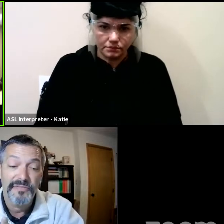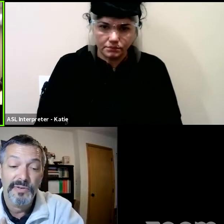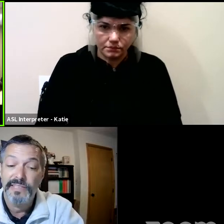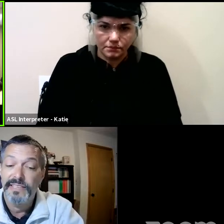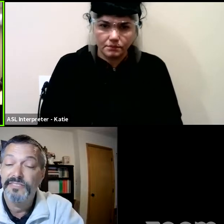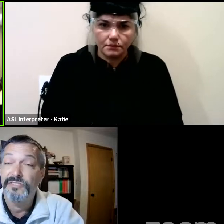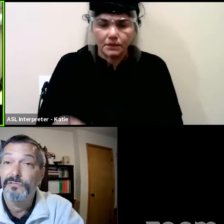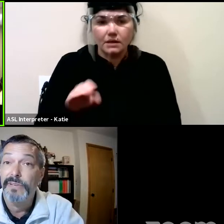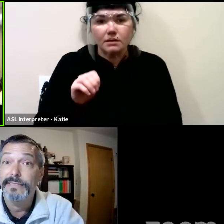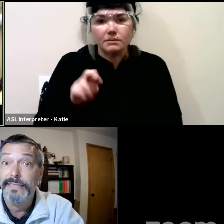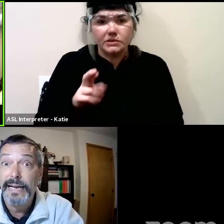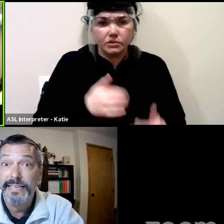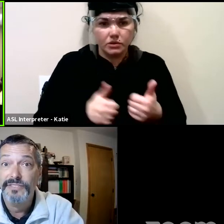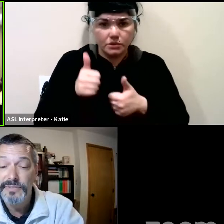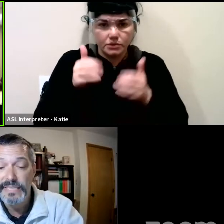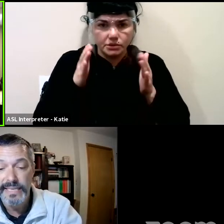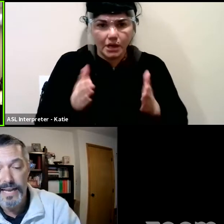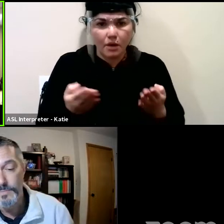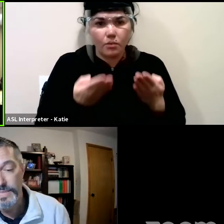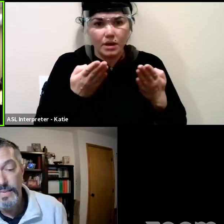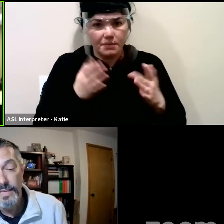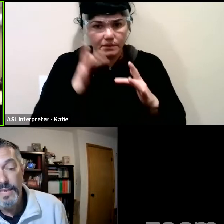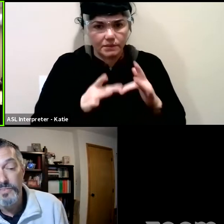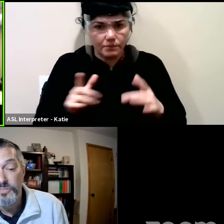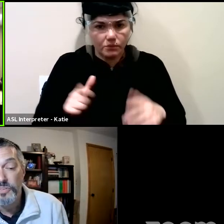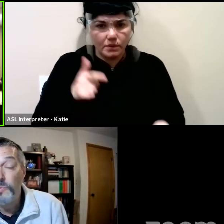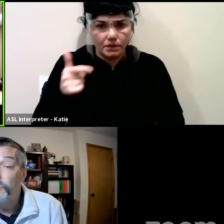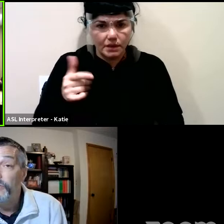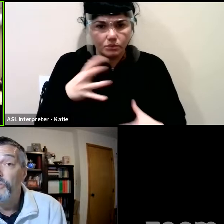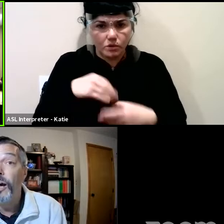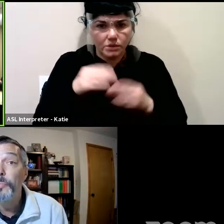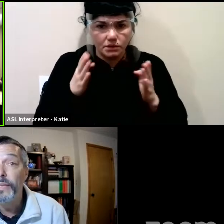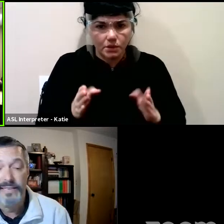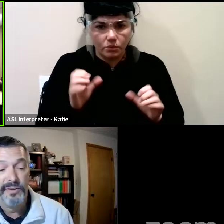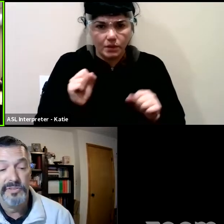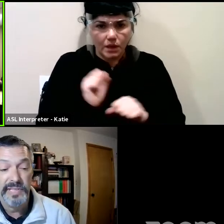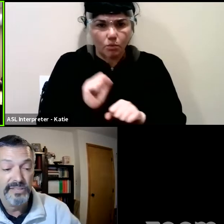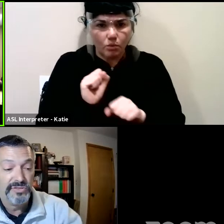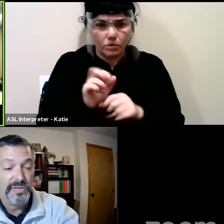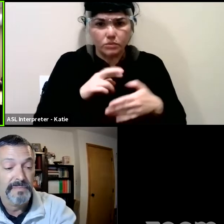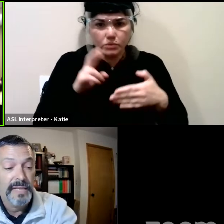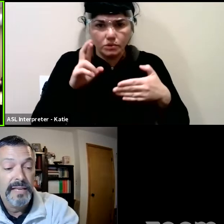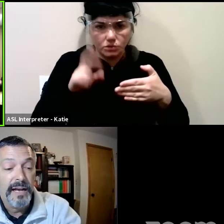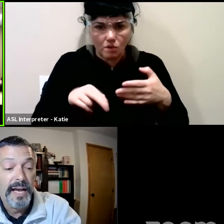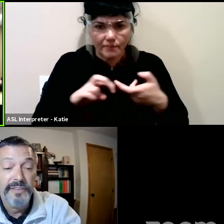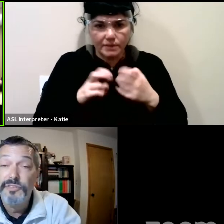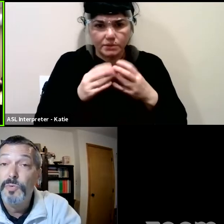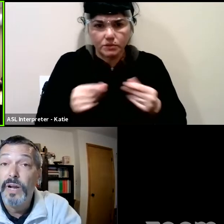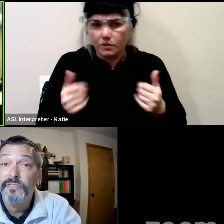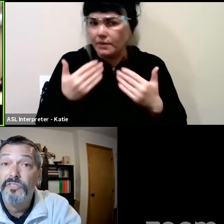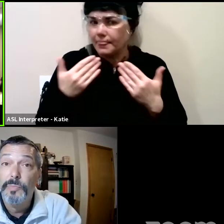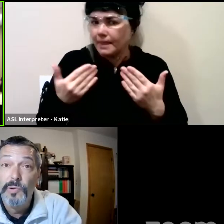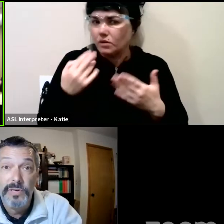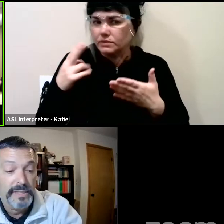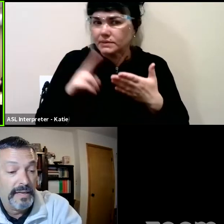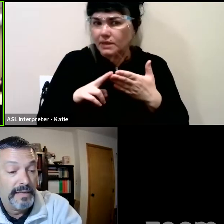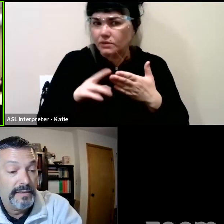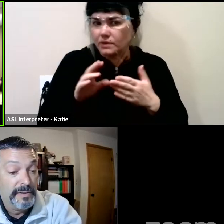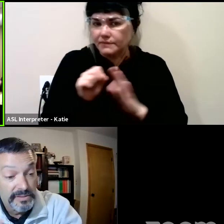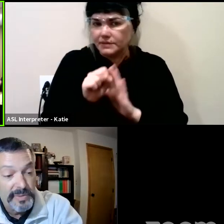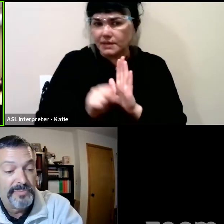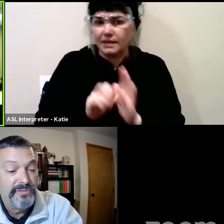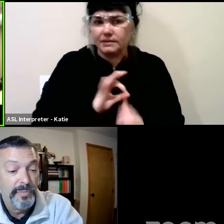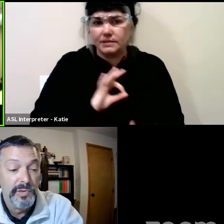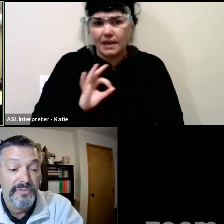mr chair i recommend we move on to the next participant and we can work to resolve this issue with him thank you secretary of state staff um